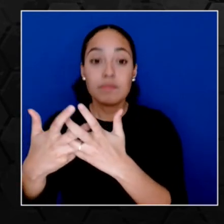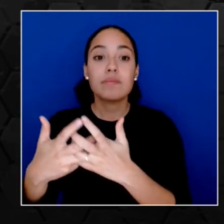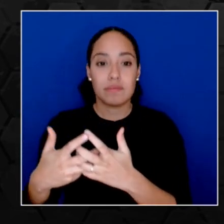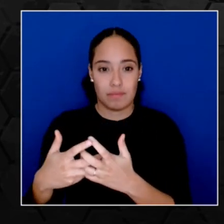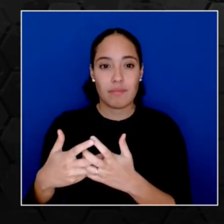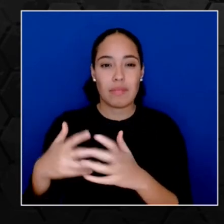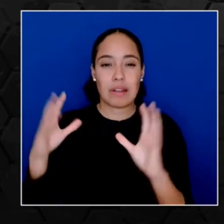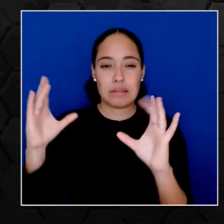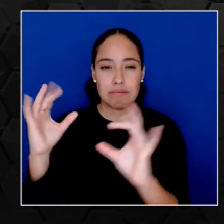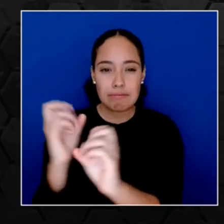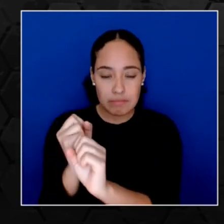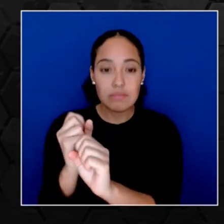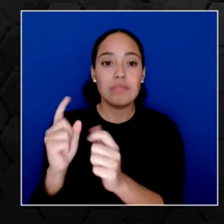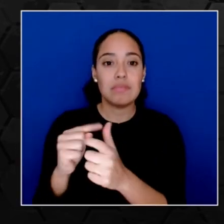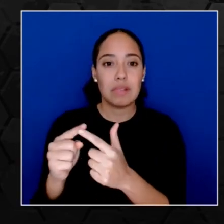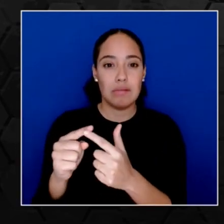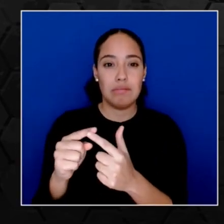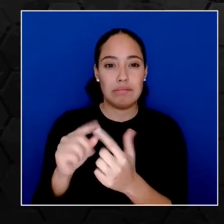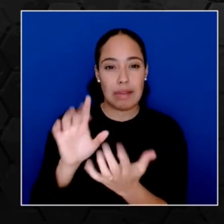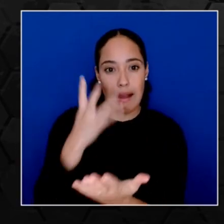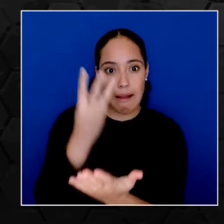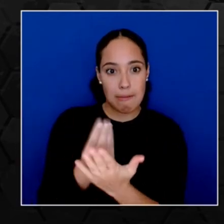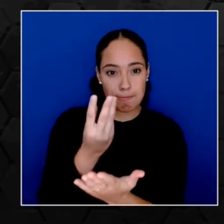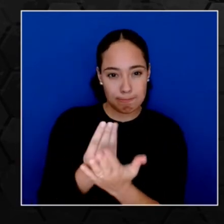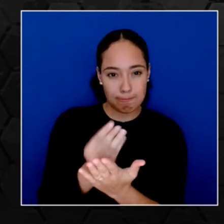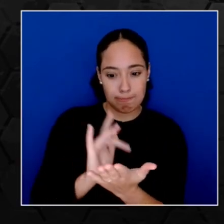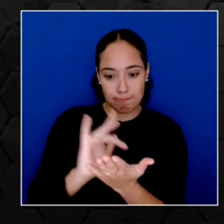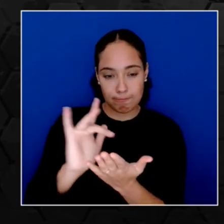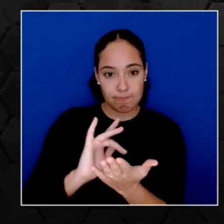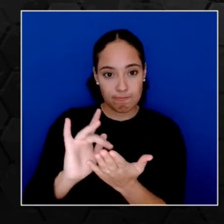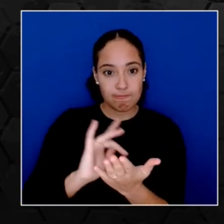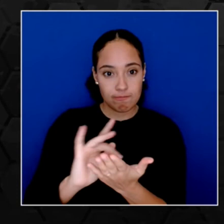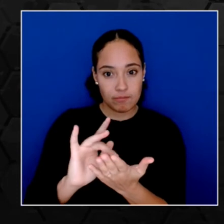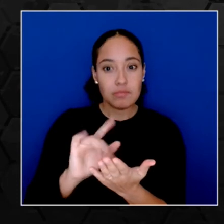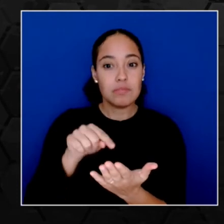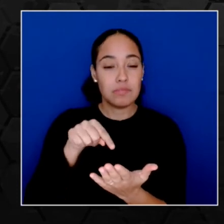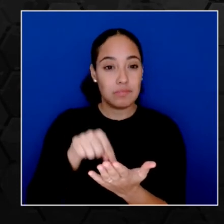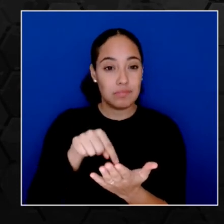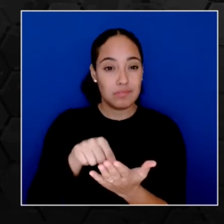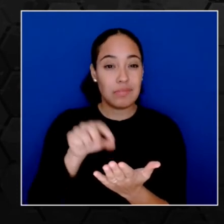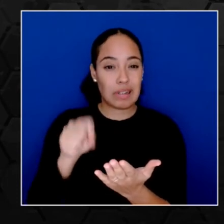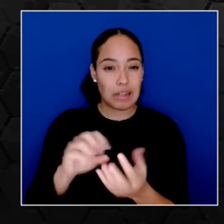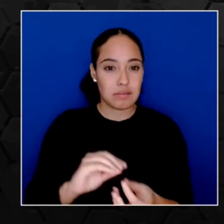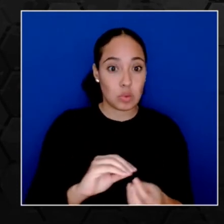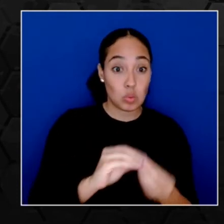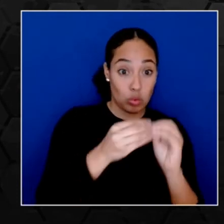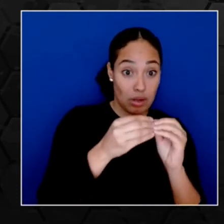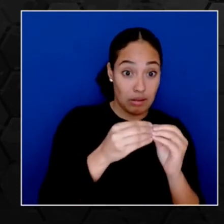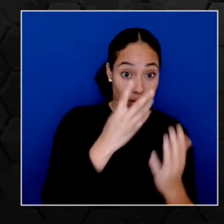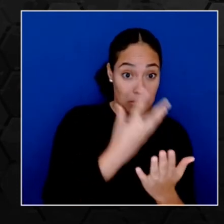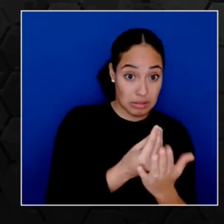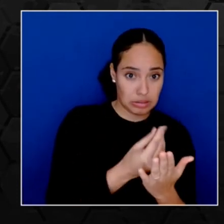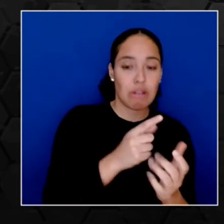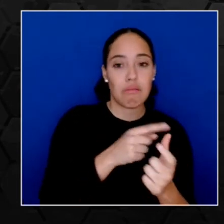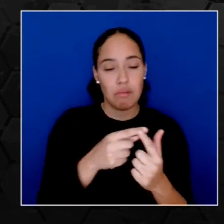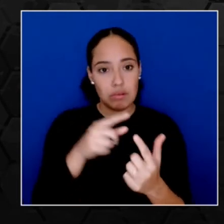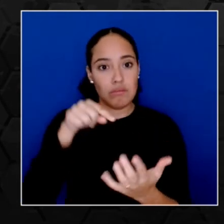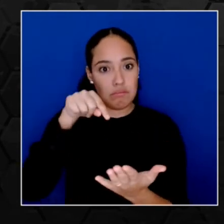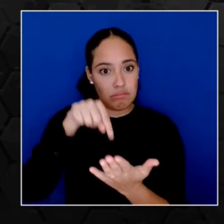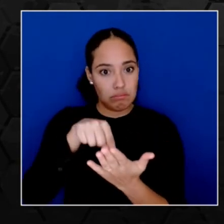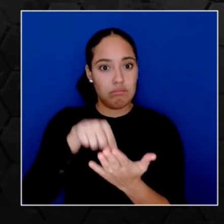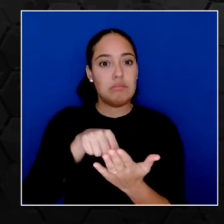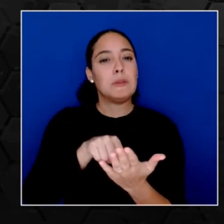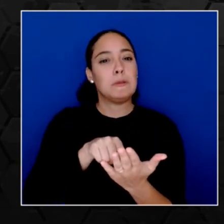actually first it will create a like web application, it will deploy it, it will create an API, and then like from that it will create